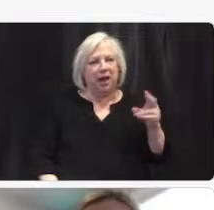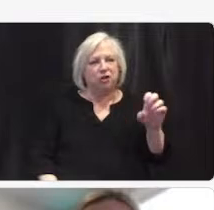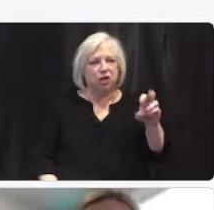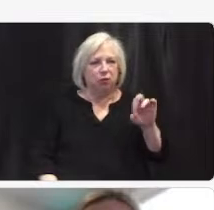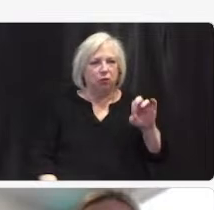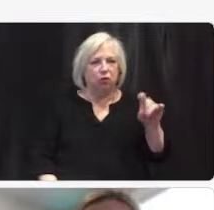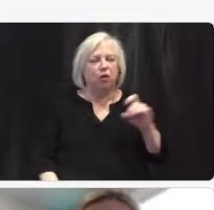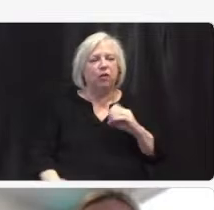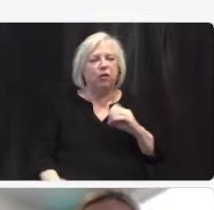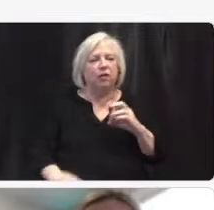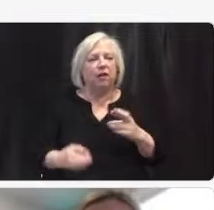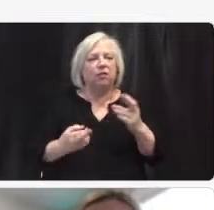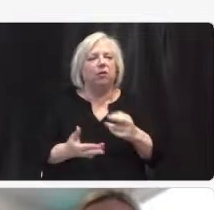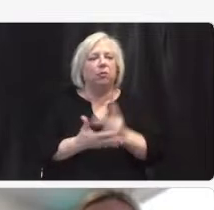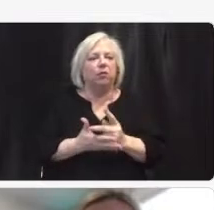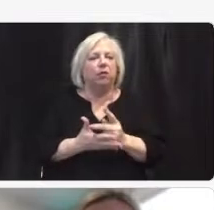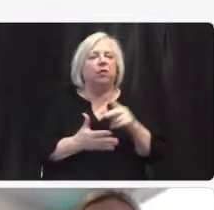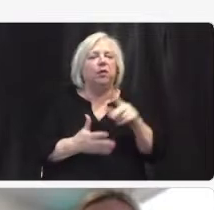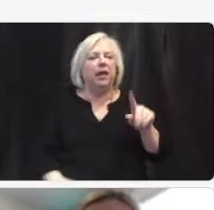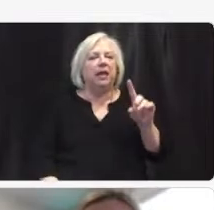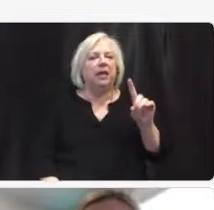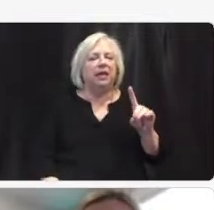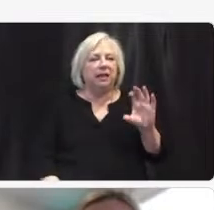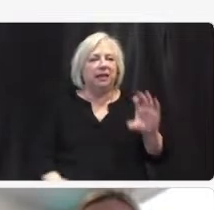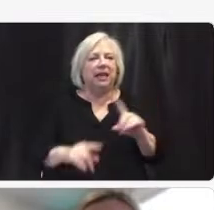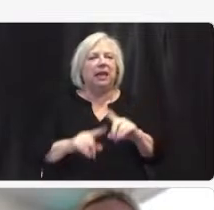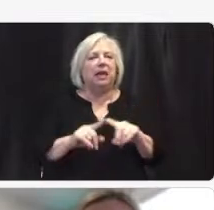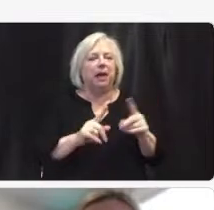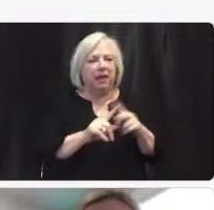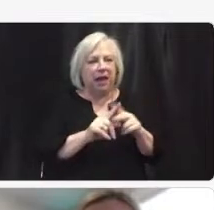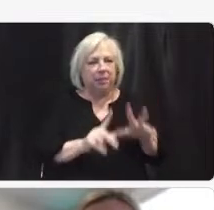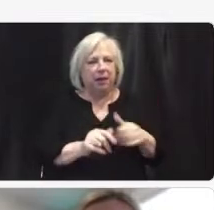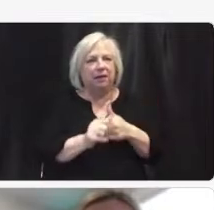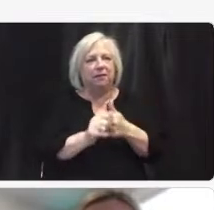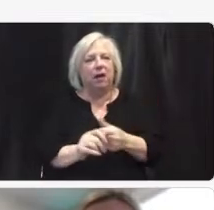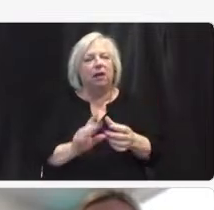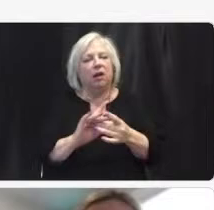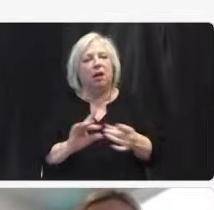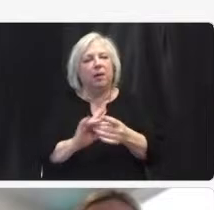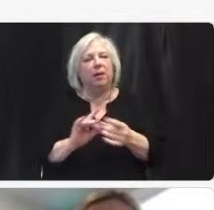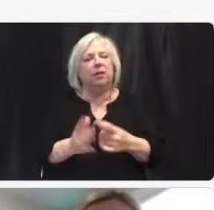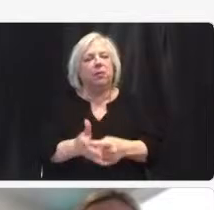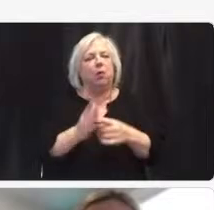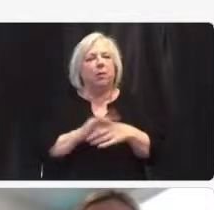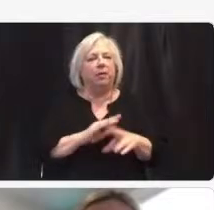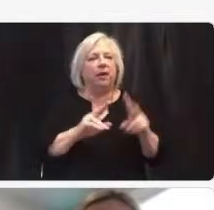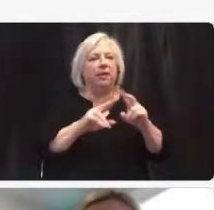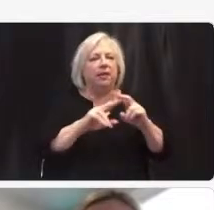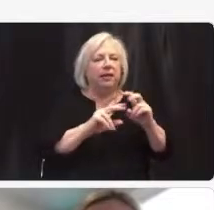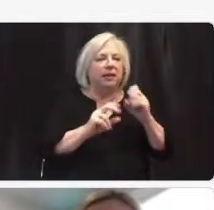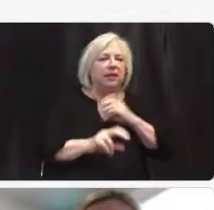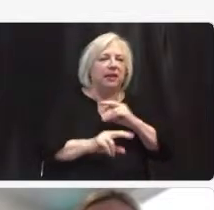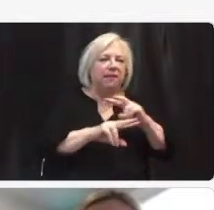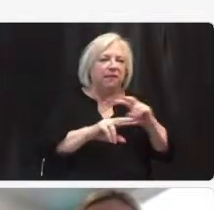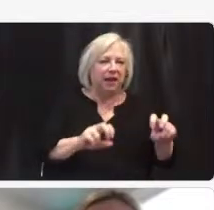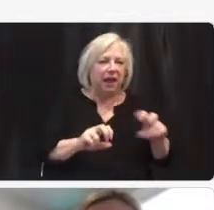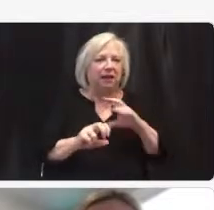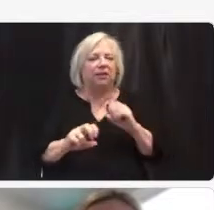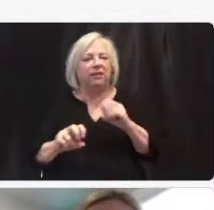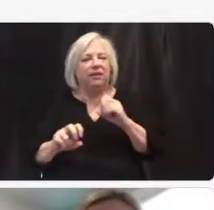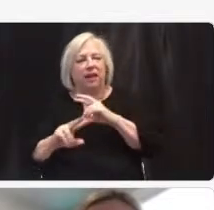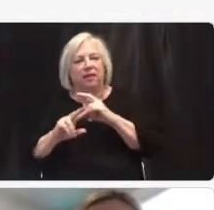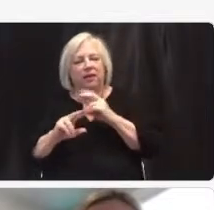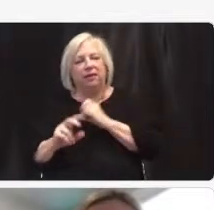recommends approval of the PDC zoning, subject to compliance with the comments and conditions noted in paragraph E and the staff analysis of the agenda staff